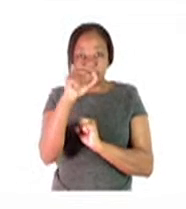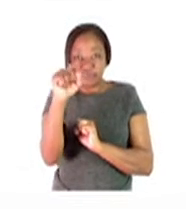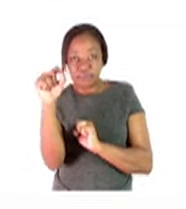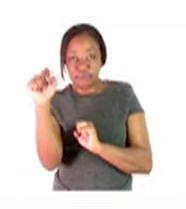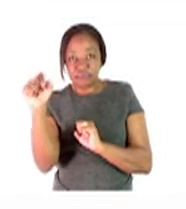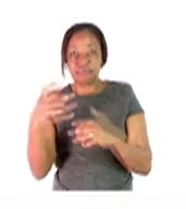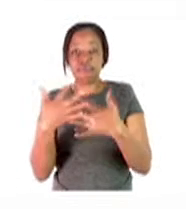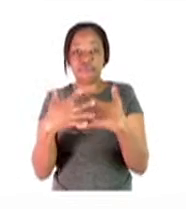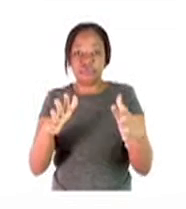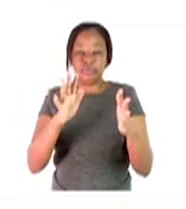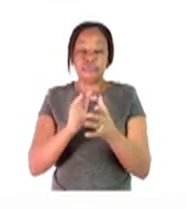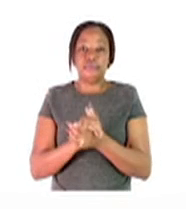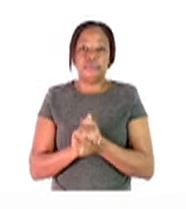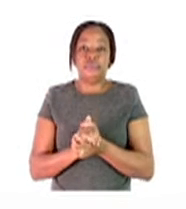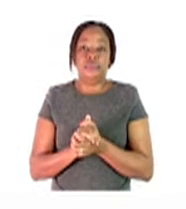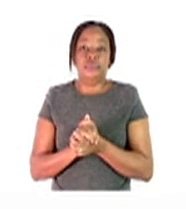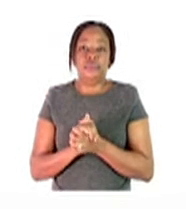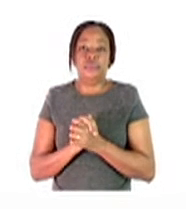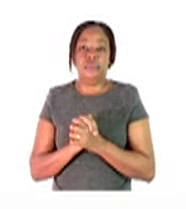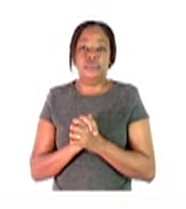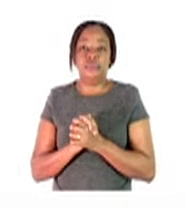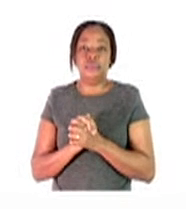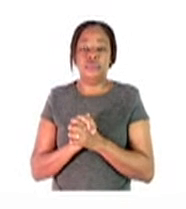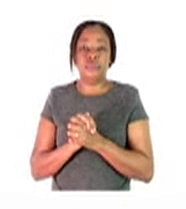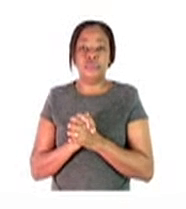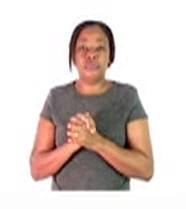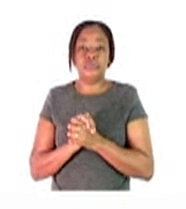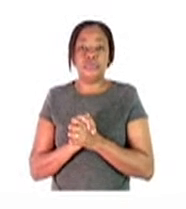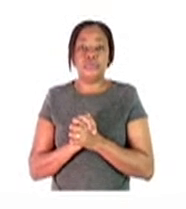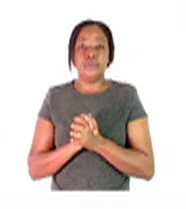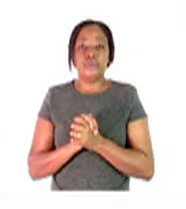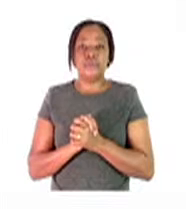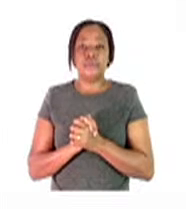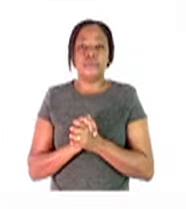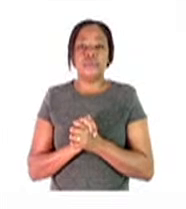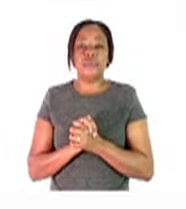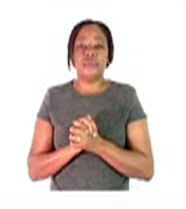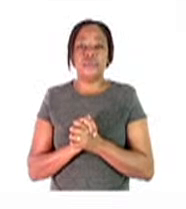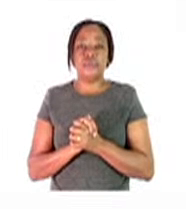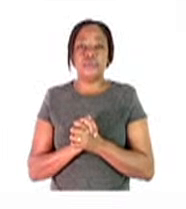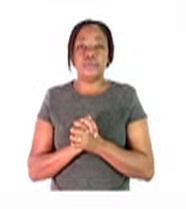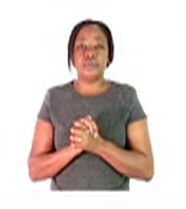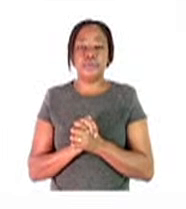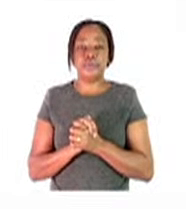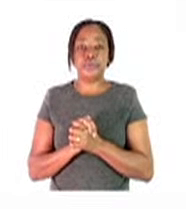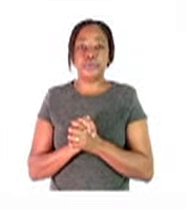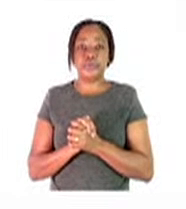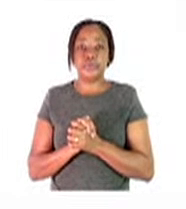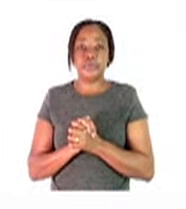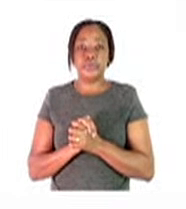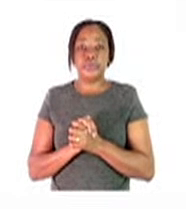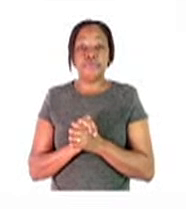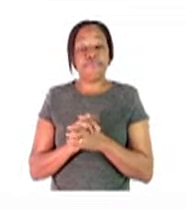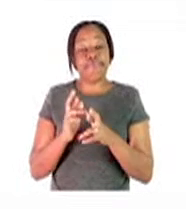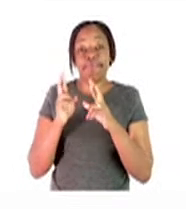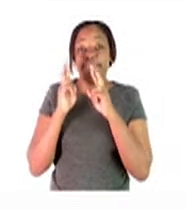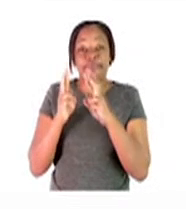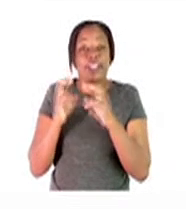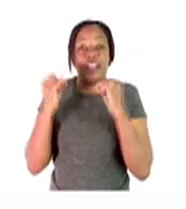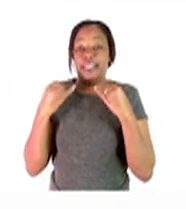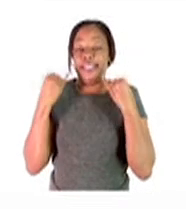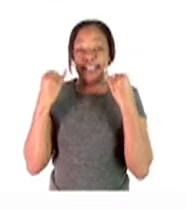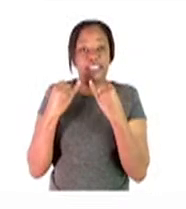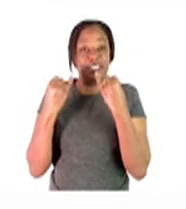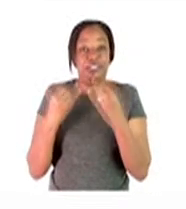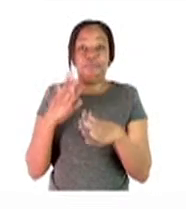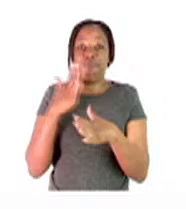by writing the missing letters to make the correct word again. Okay, I hope you enjoy that one, grade